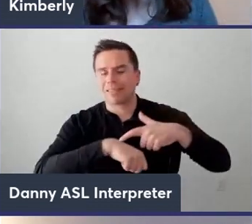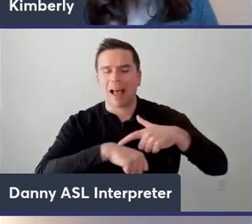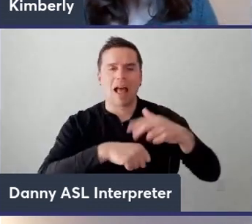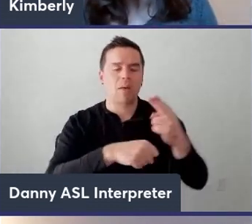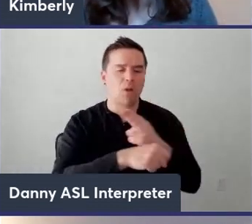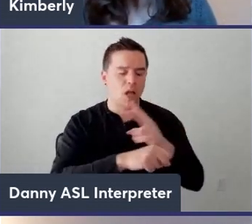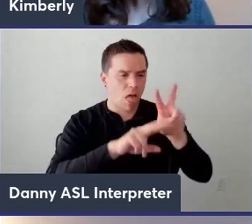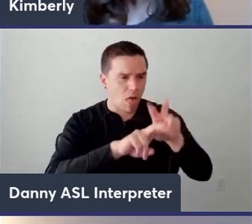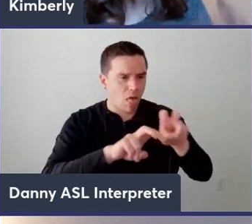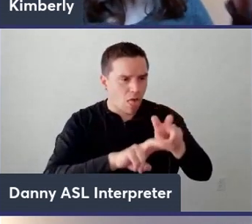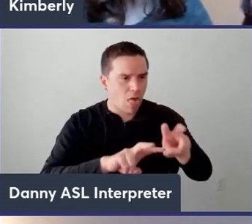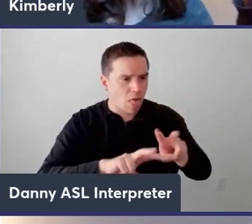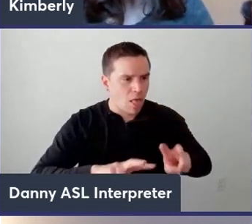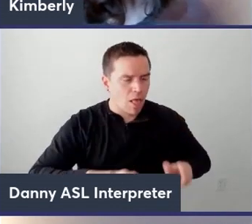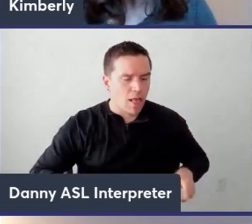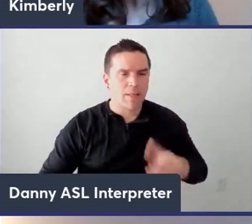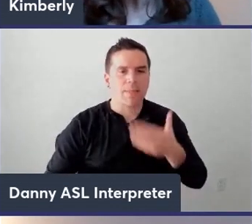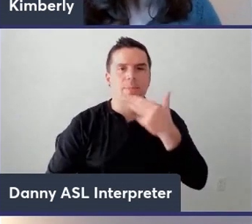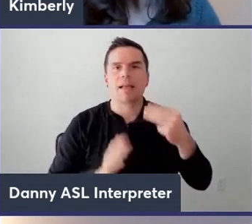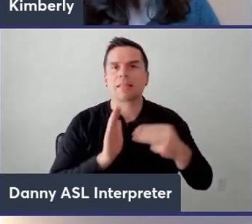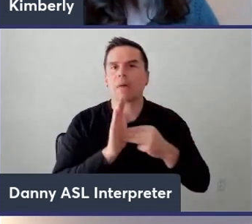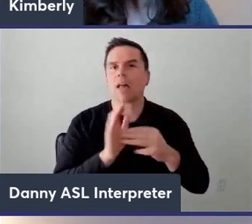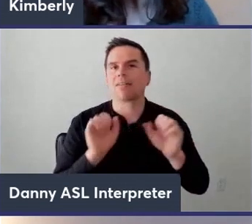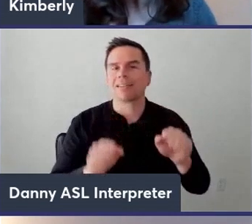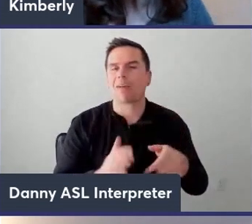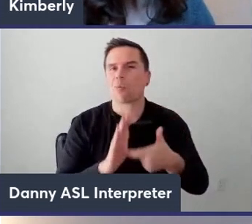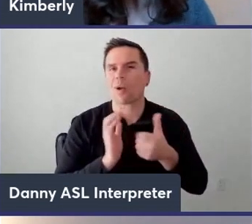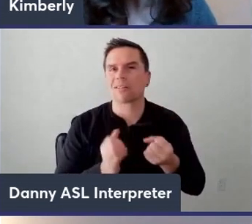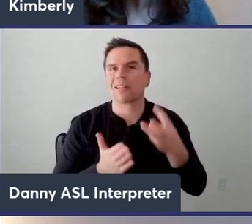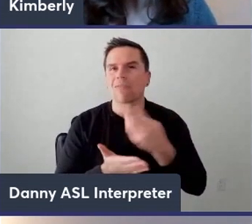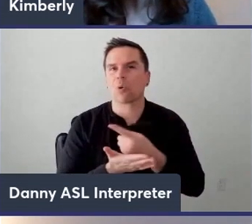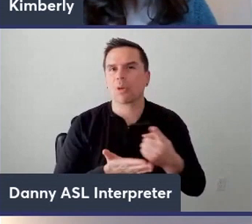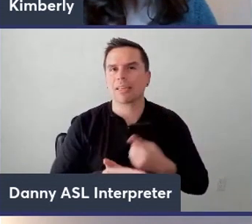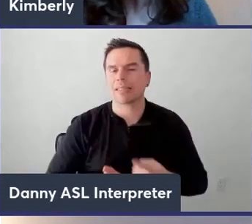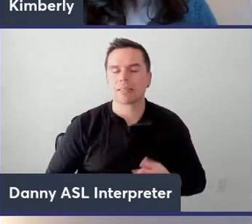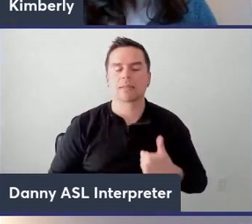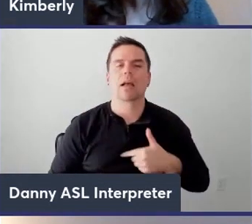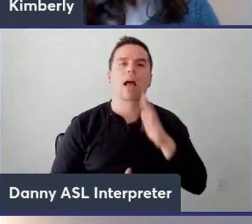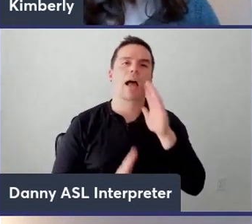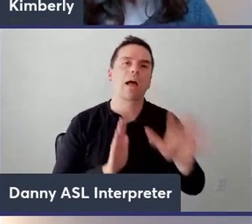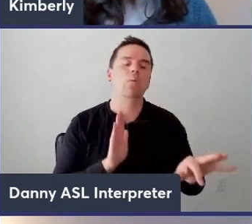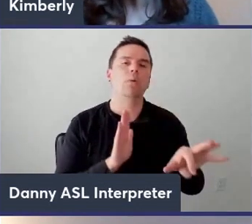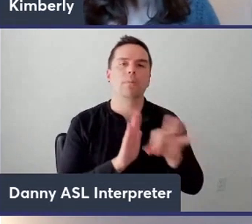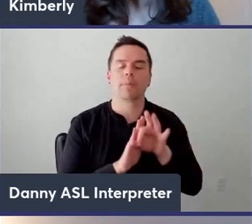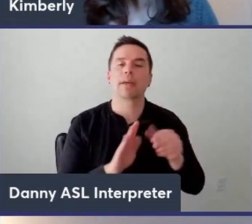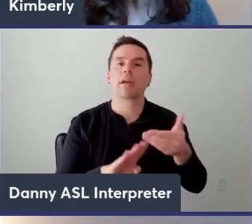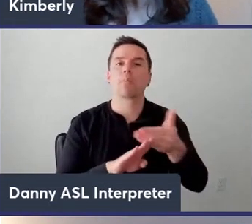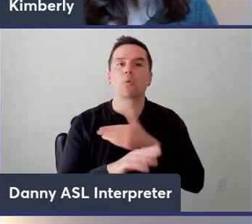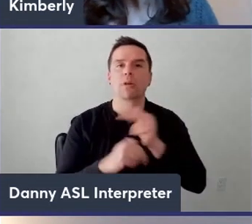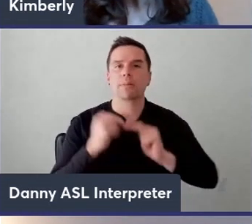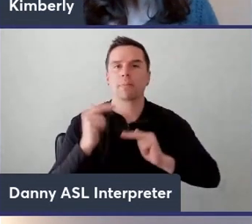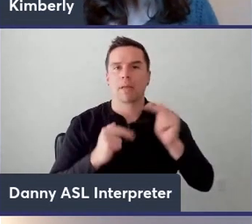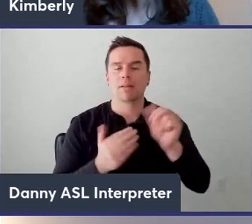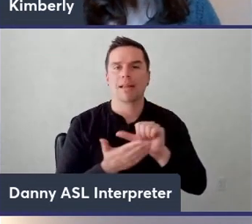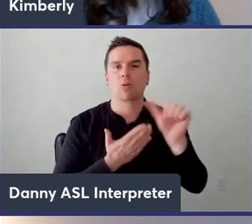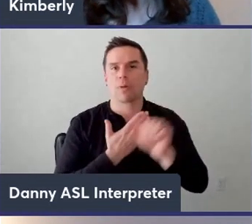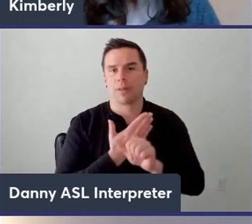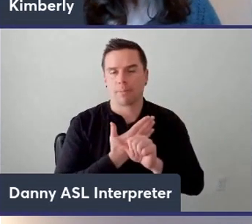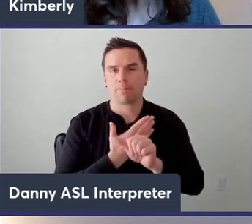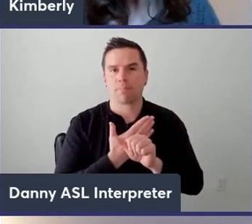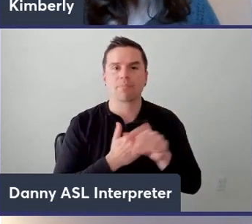weeks or more. I'm just going to select one of the pre-built algorithms in SageMaker that we saw. And in this case, I'm going to do